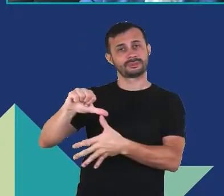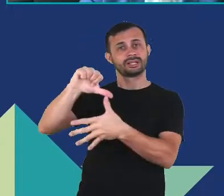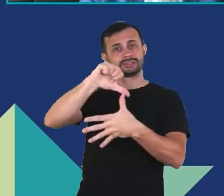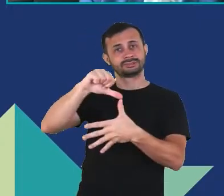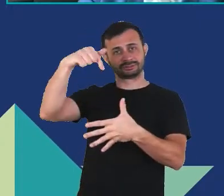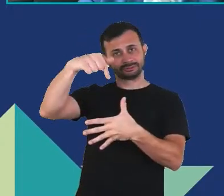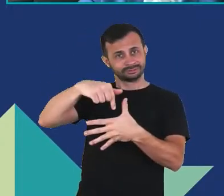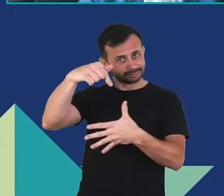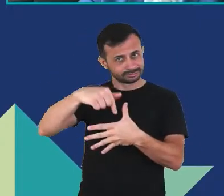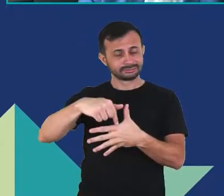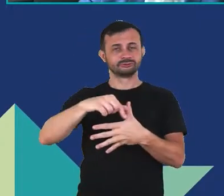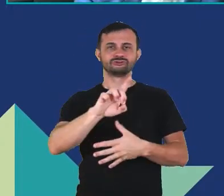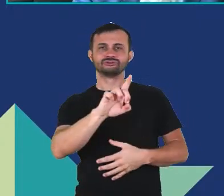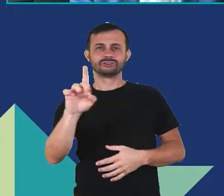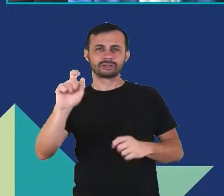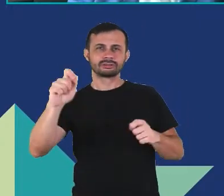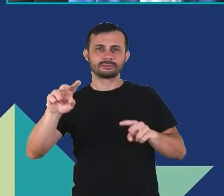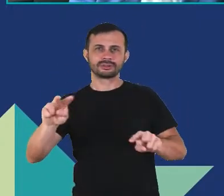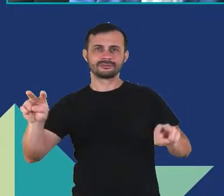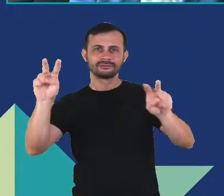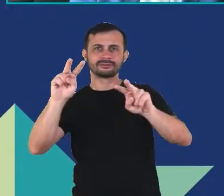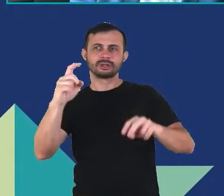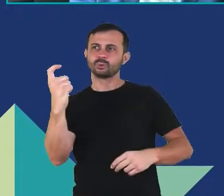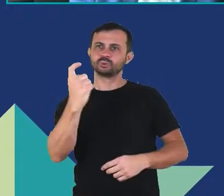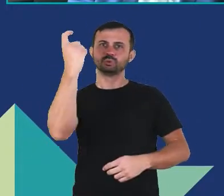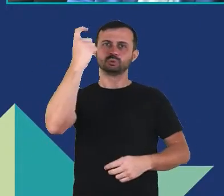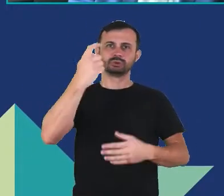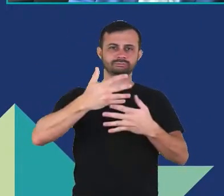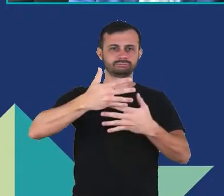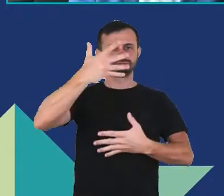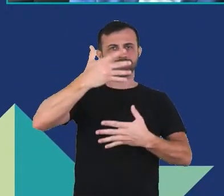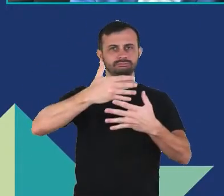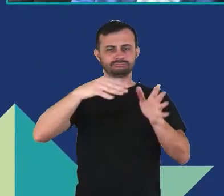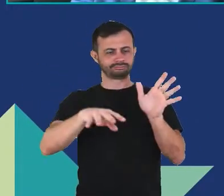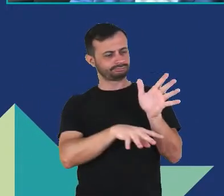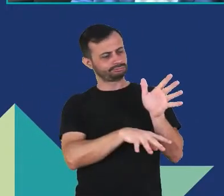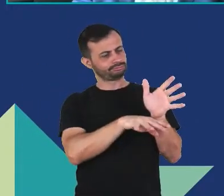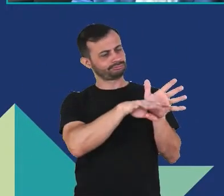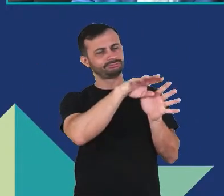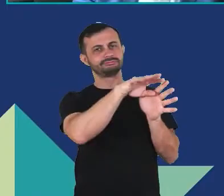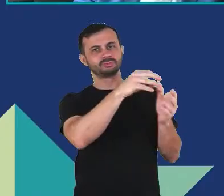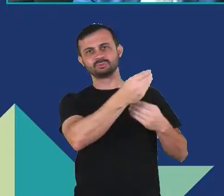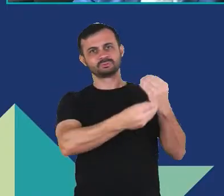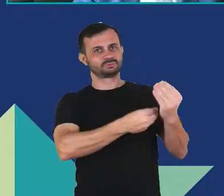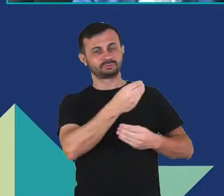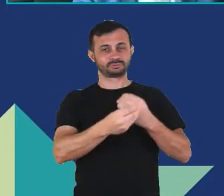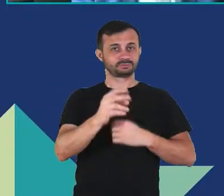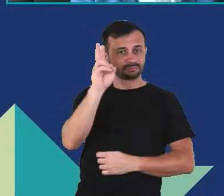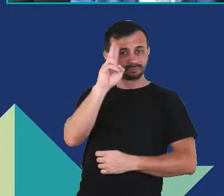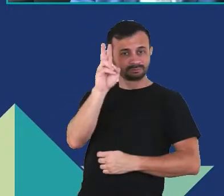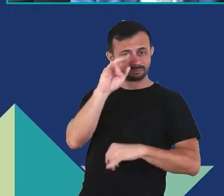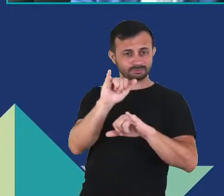height. And you know, just a reminder for those in the room,